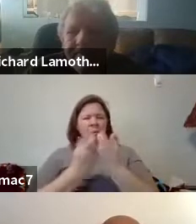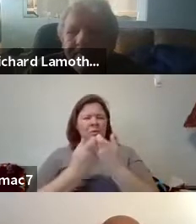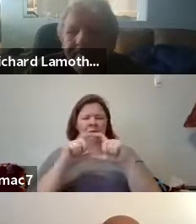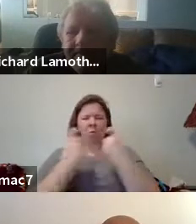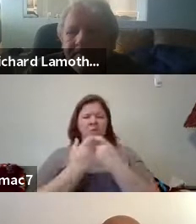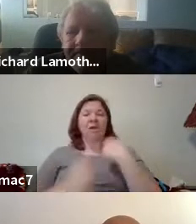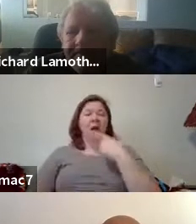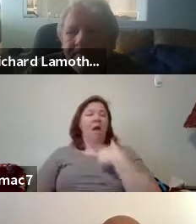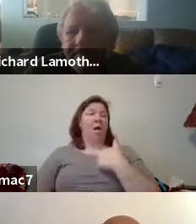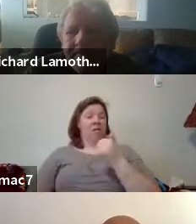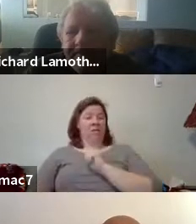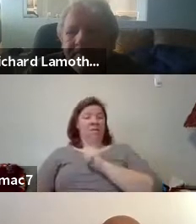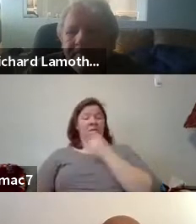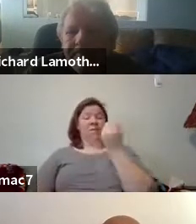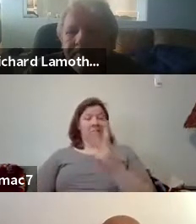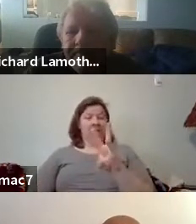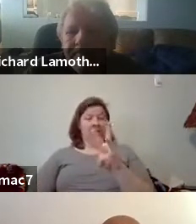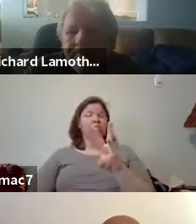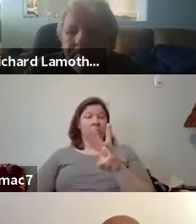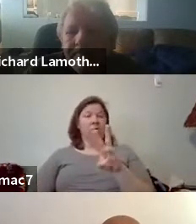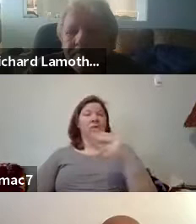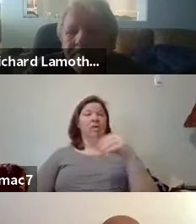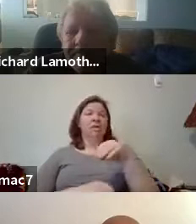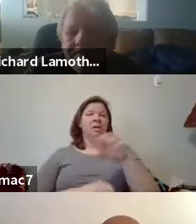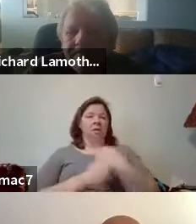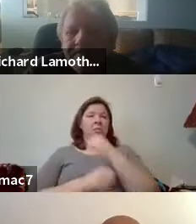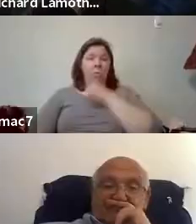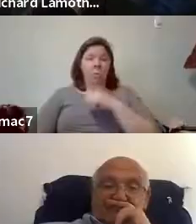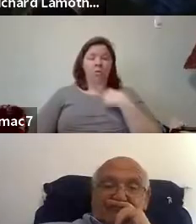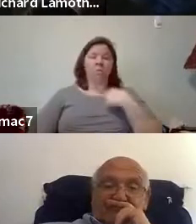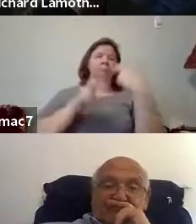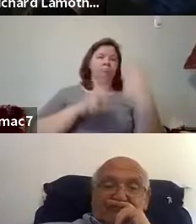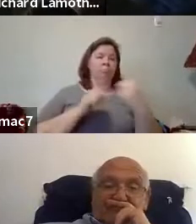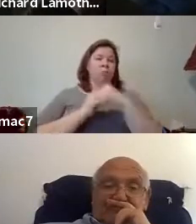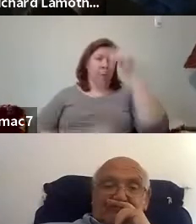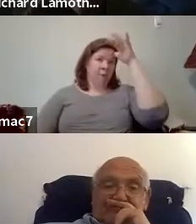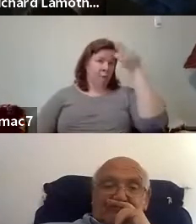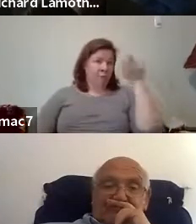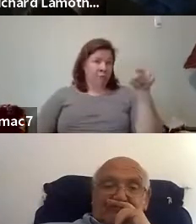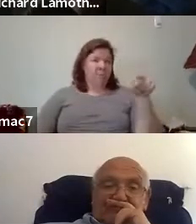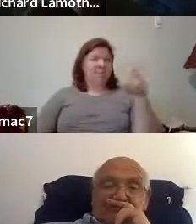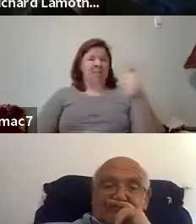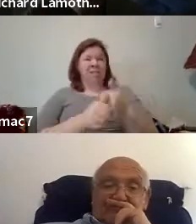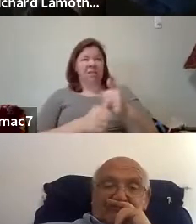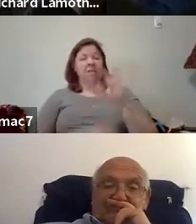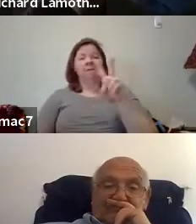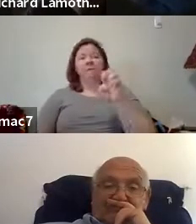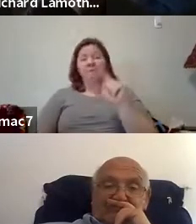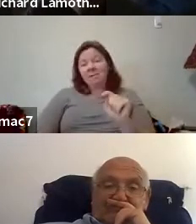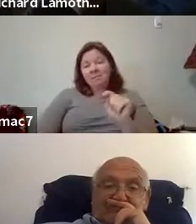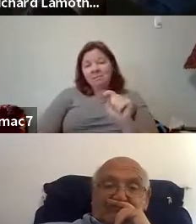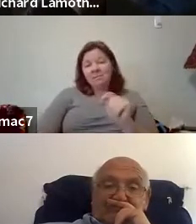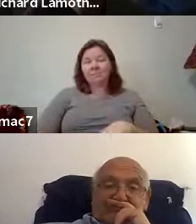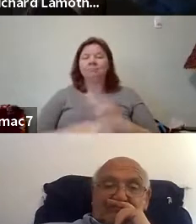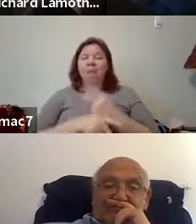years old. And I sat down at the counter, and with my dad, who is a veterinarian, we